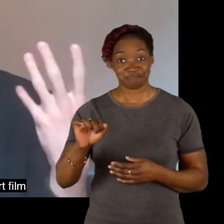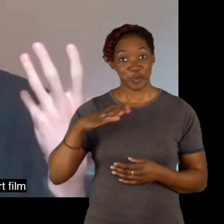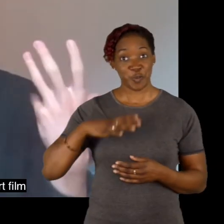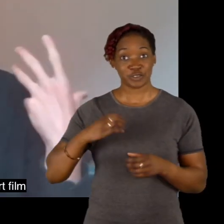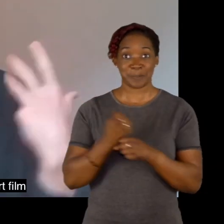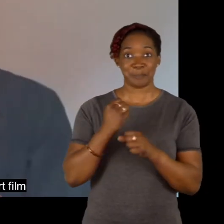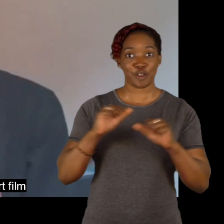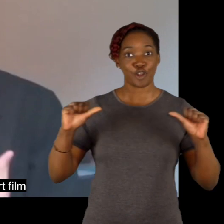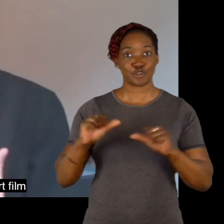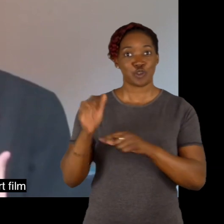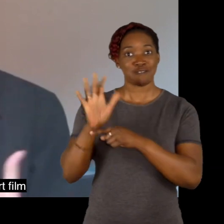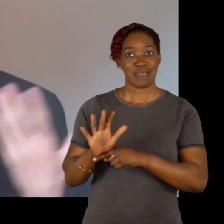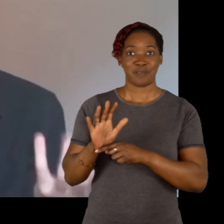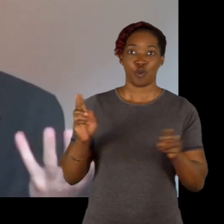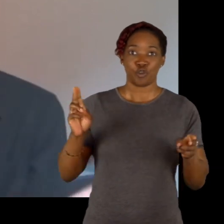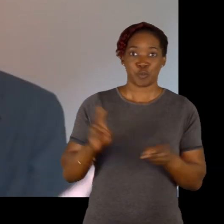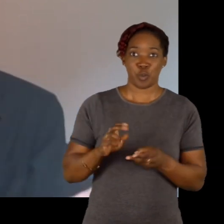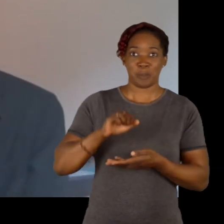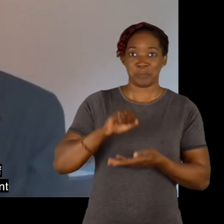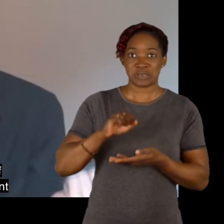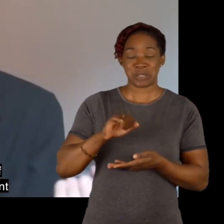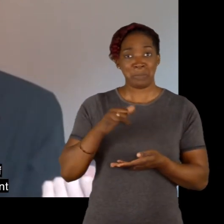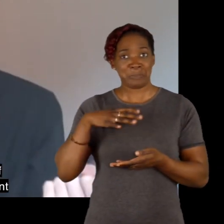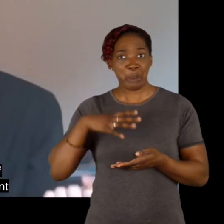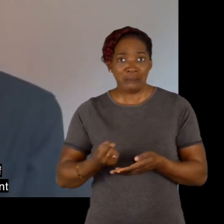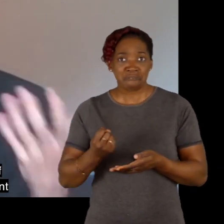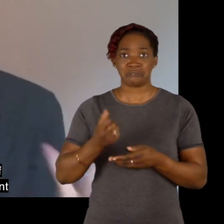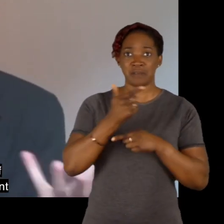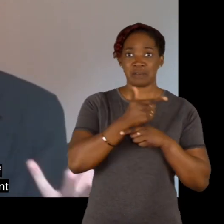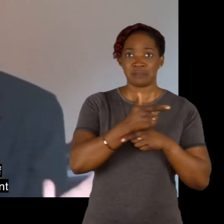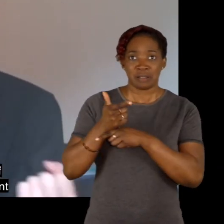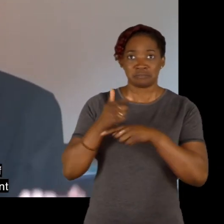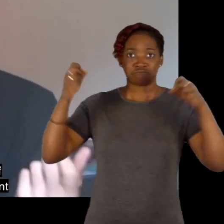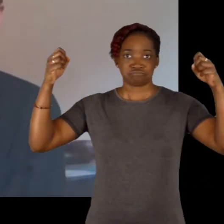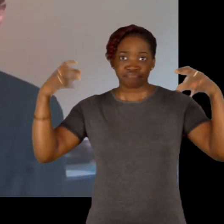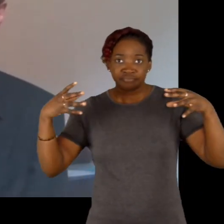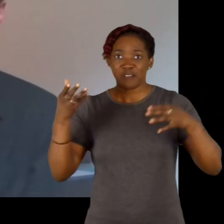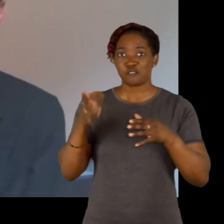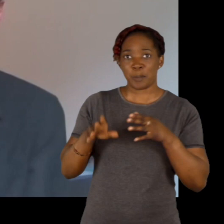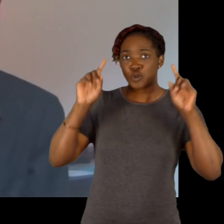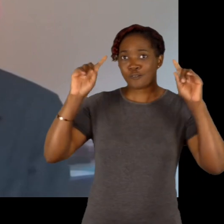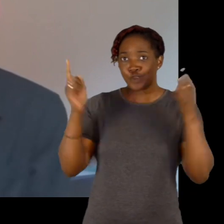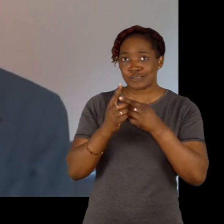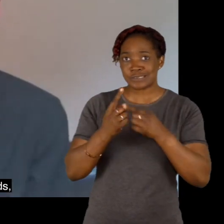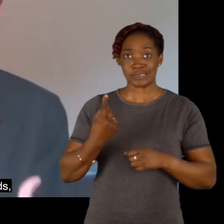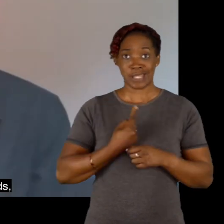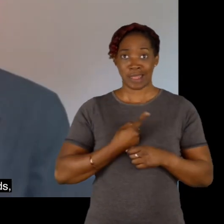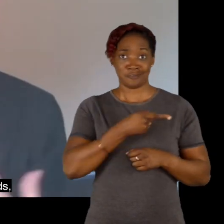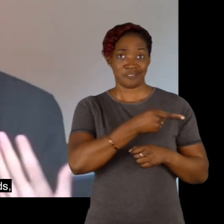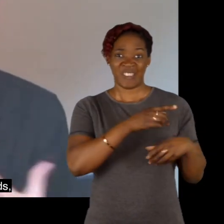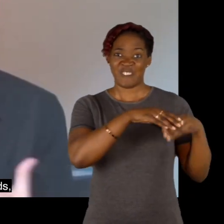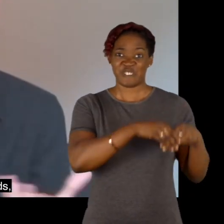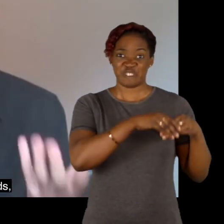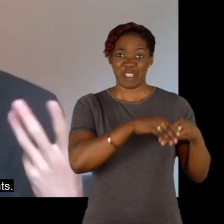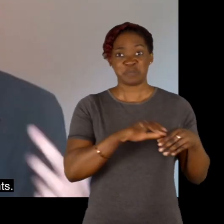So you're going to make a short film for a little to no budget. Maybe you have the lend of some cameras and equipment from your university. You have